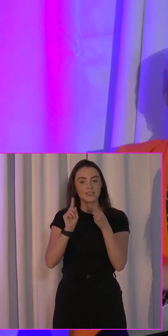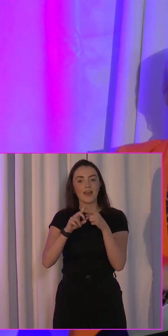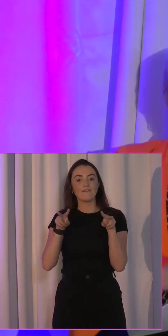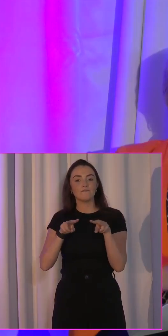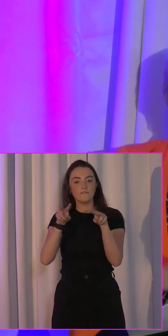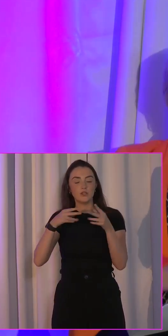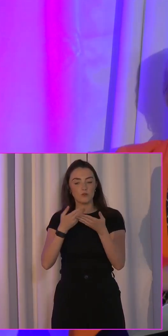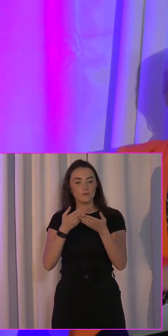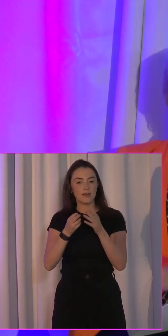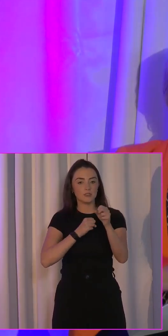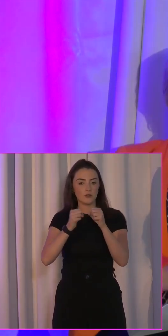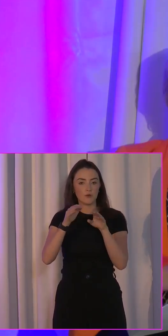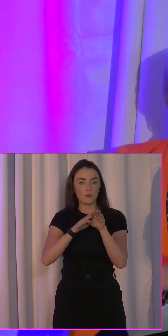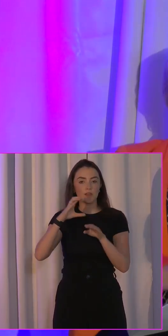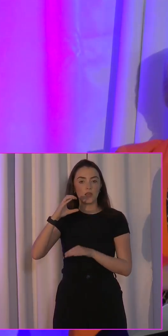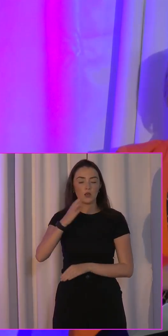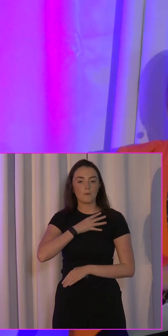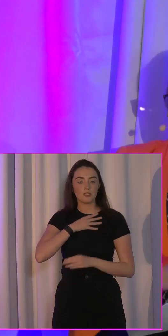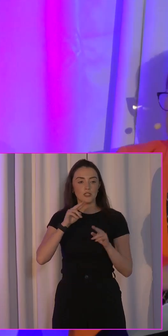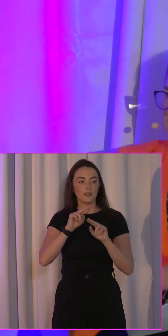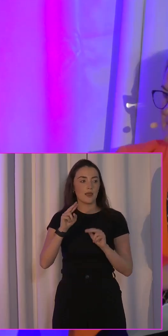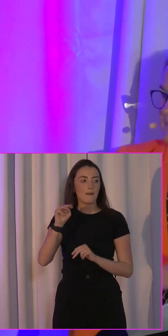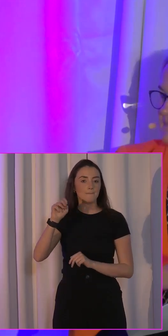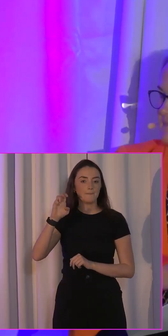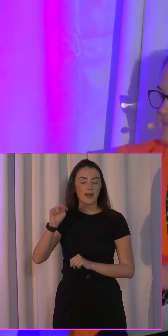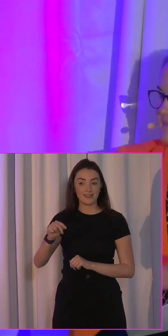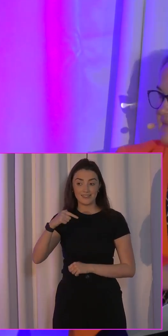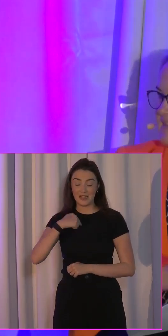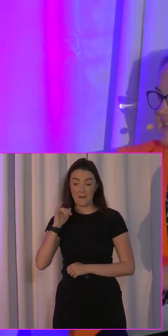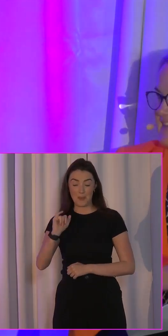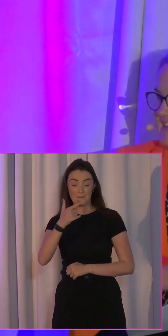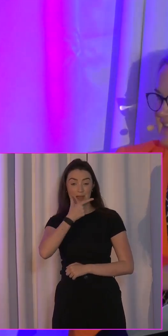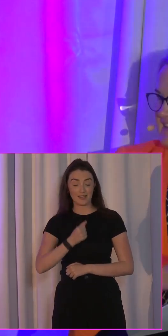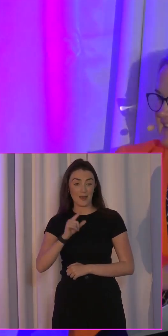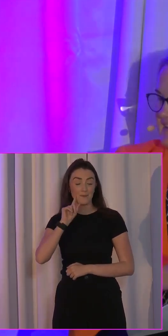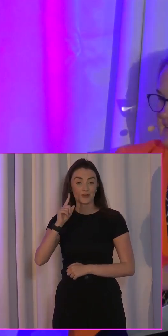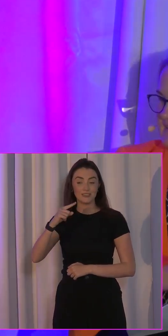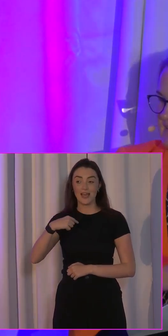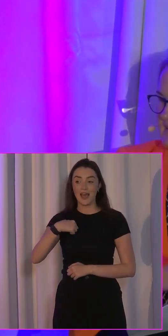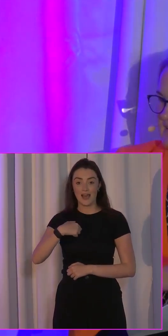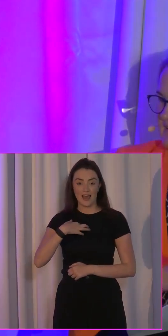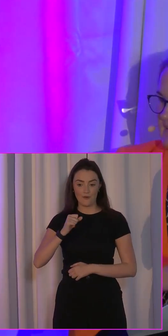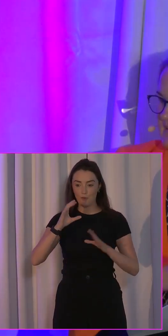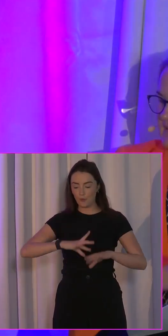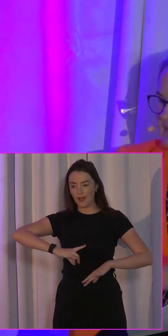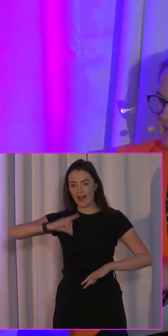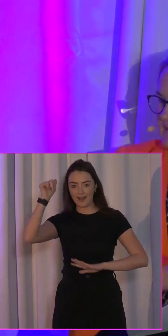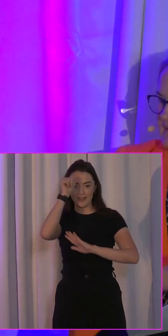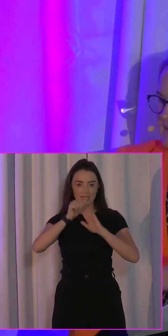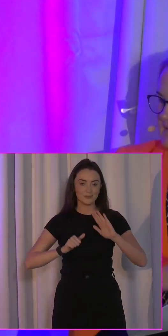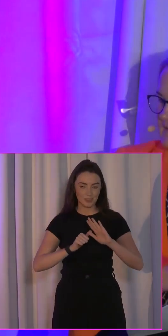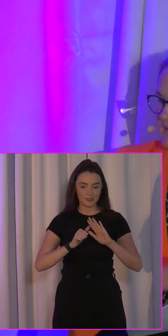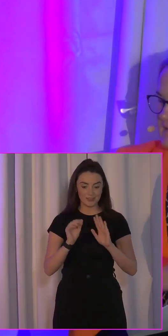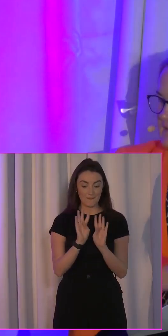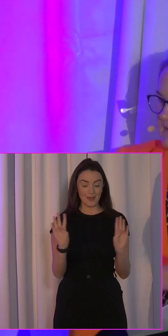Services with Coimisiún Meán. So I'm afraid I have the job of being the baddie, because I know we have a highly experienced panel today who could share so much information